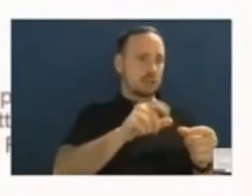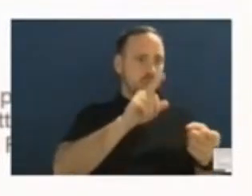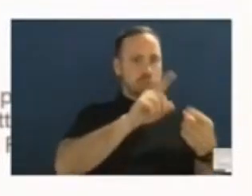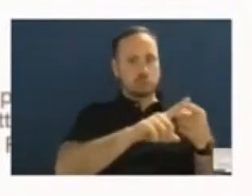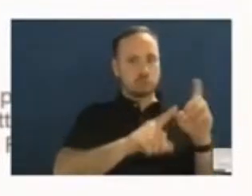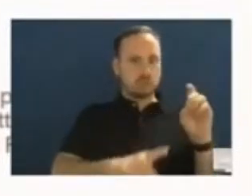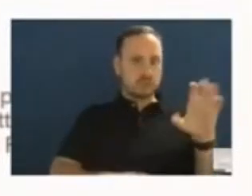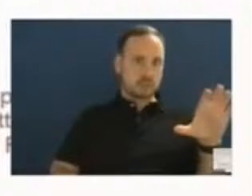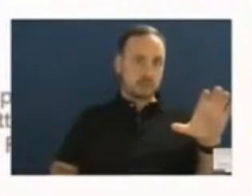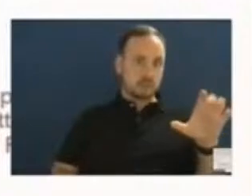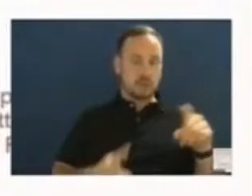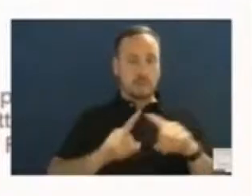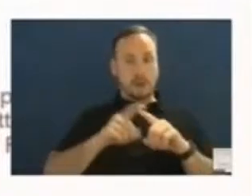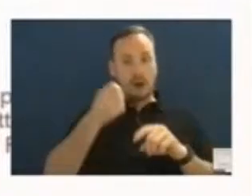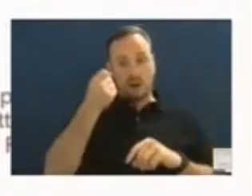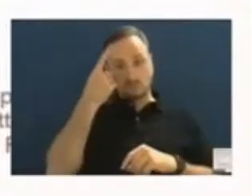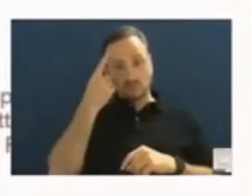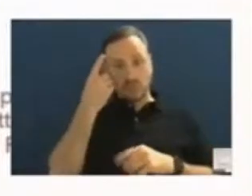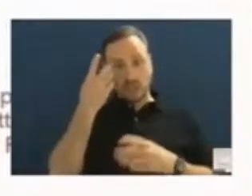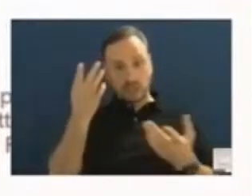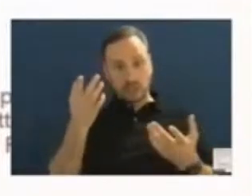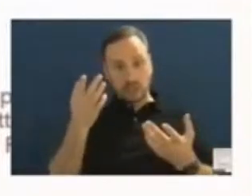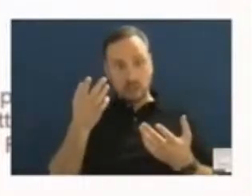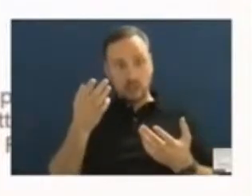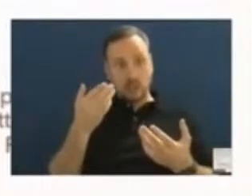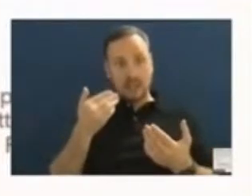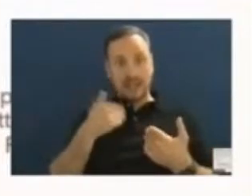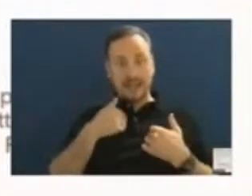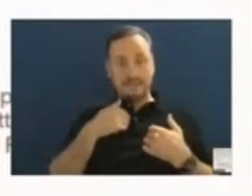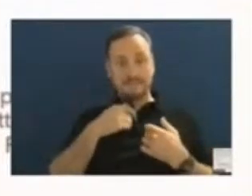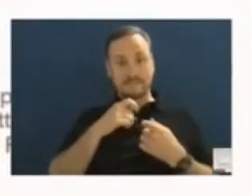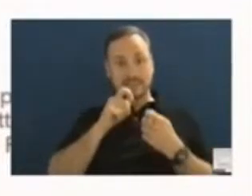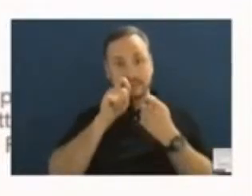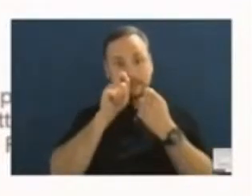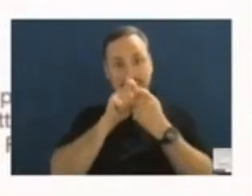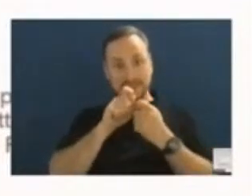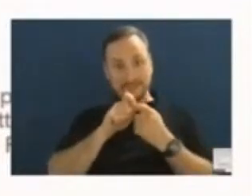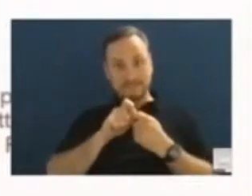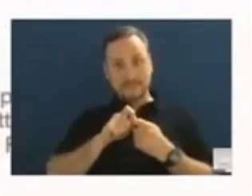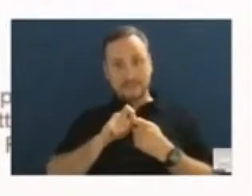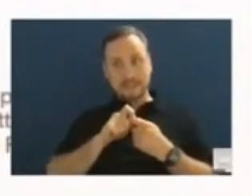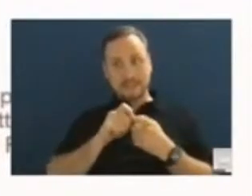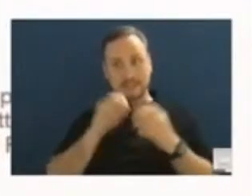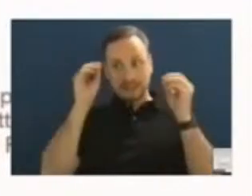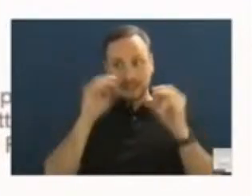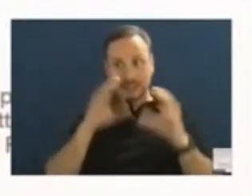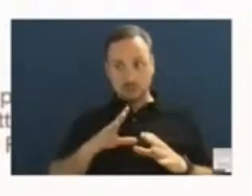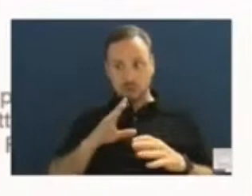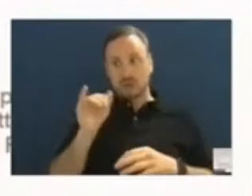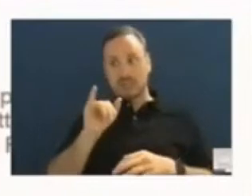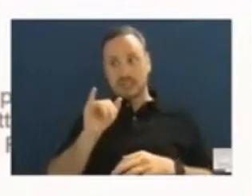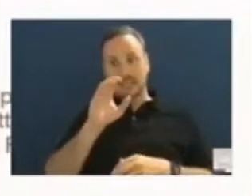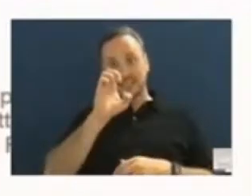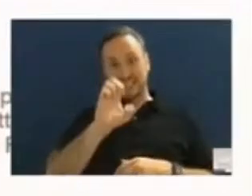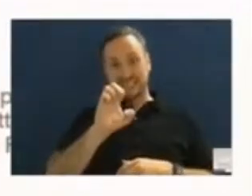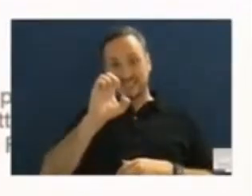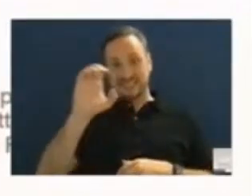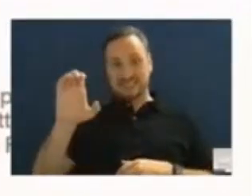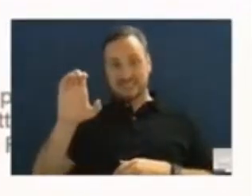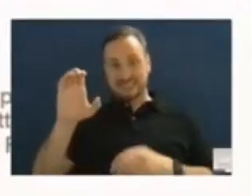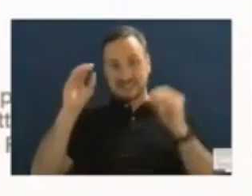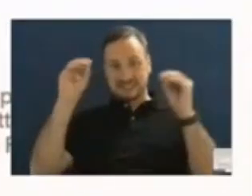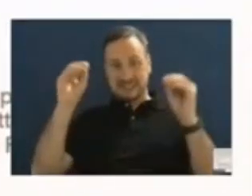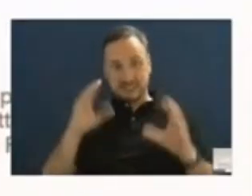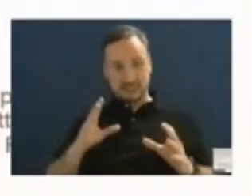that. There are specific subsets of teachers, for example, EC teachers, who may be required to come on site